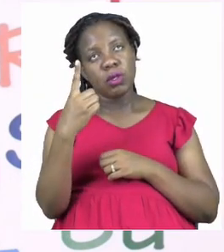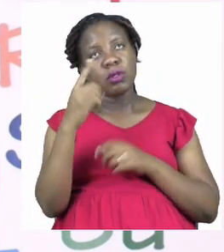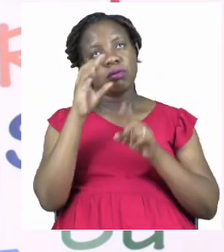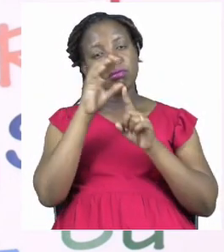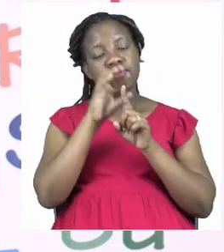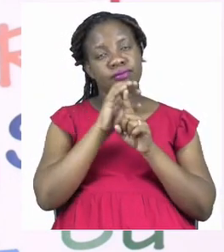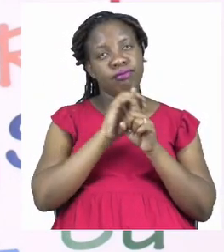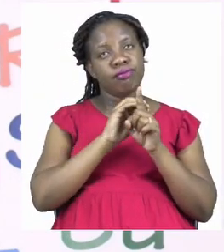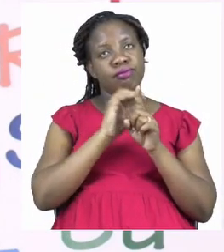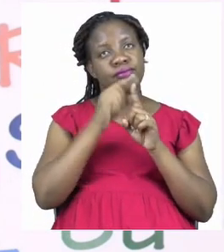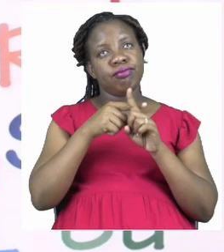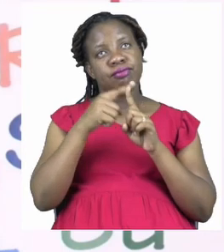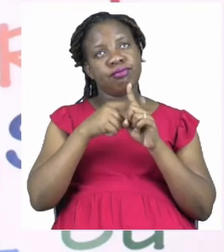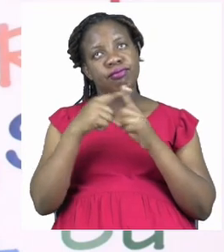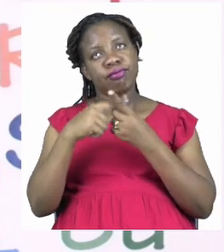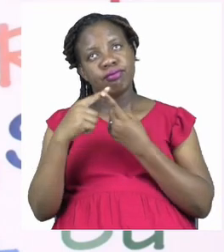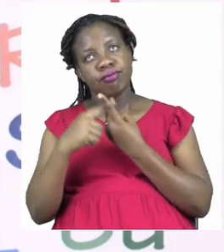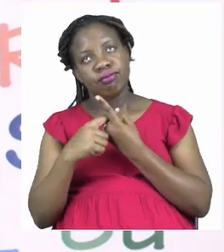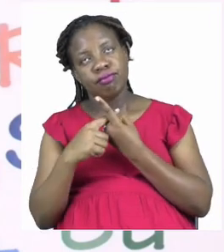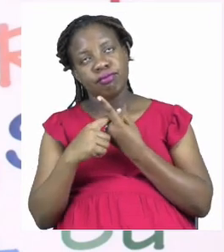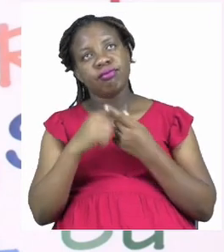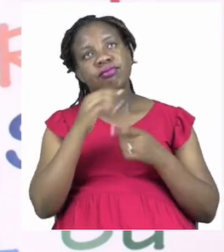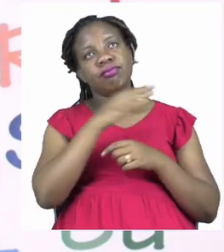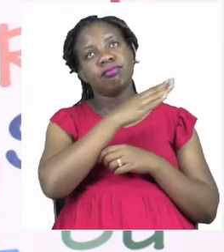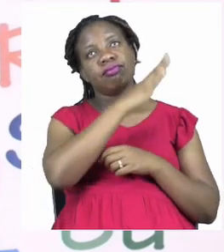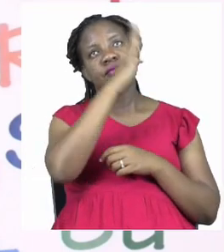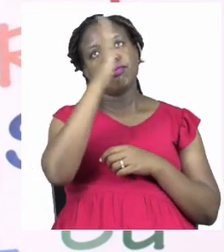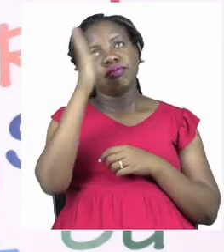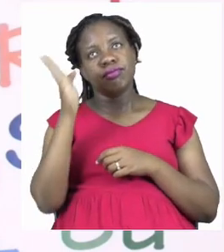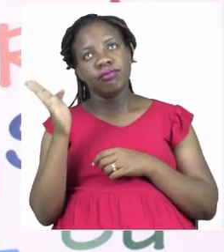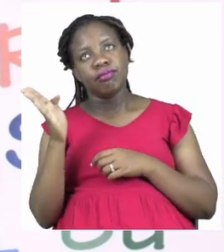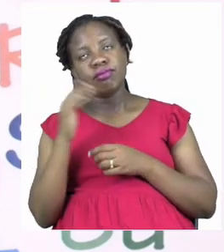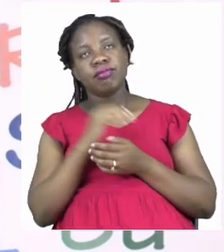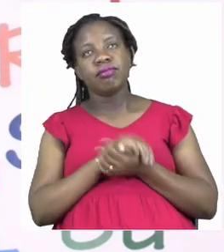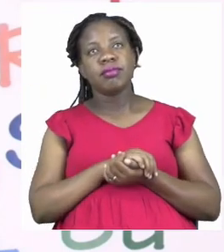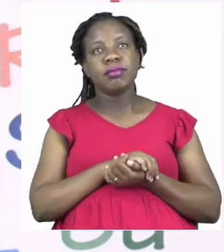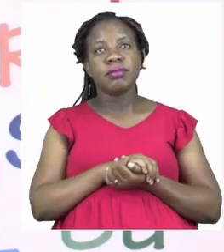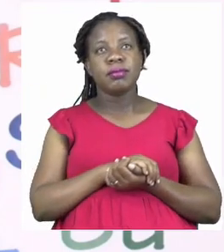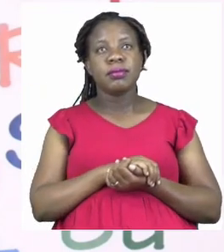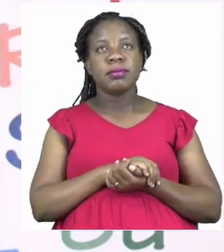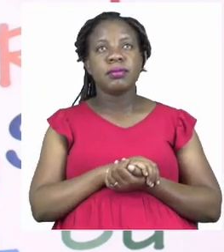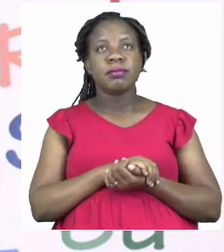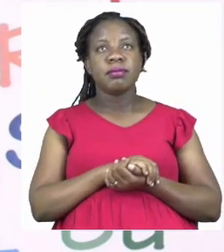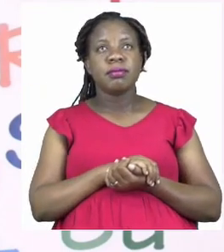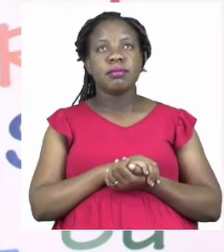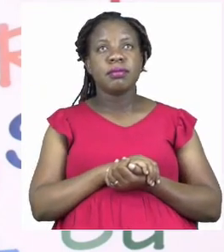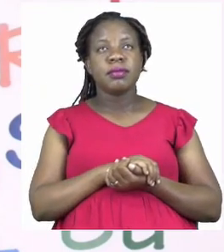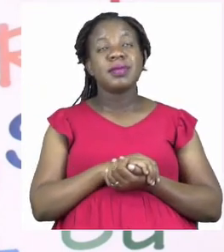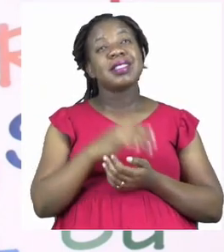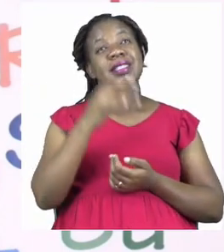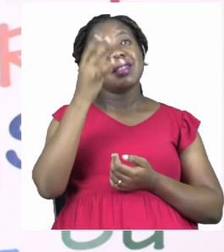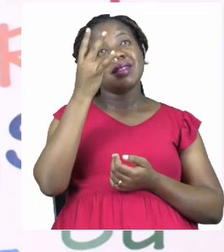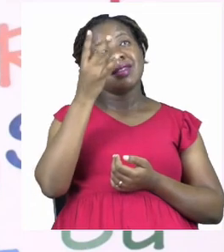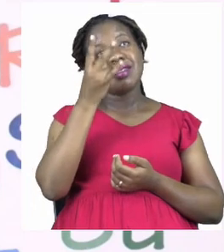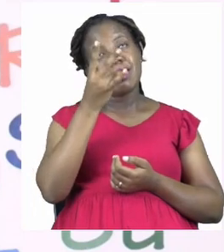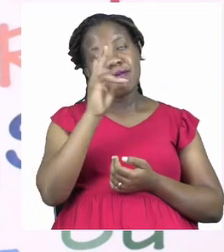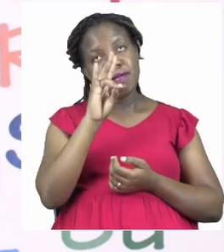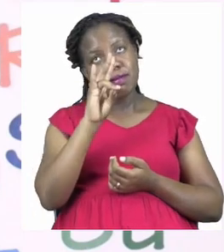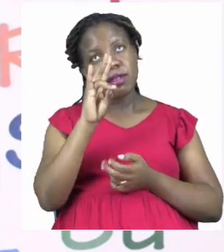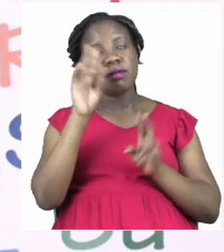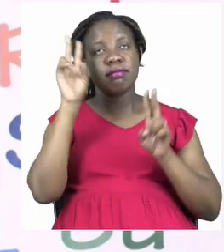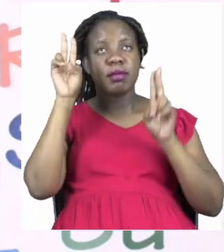21 carrots. They, make sure you keep your handwriting nice and neat, all the letters are the